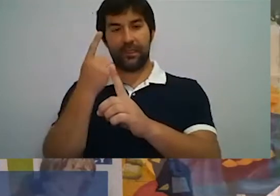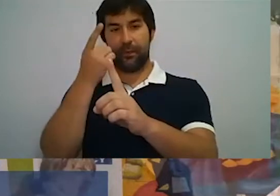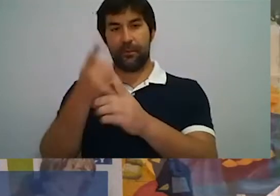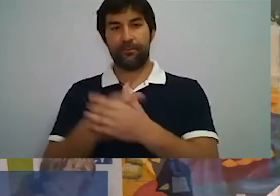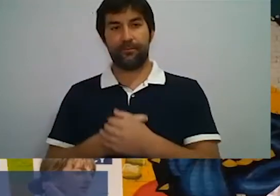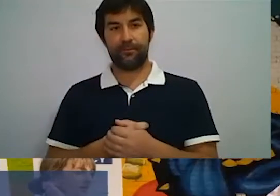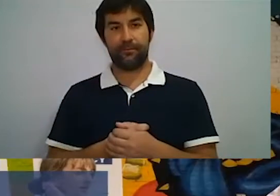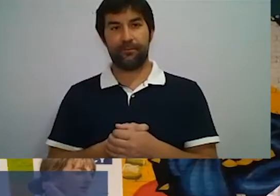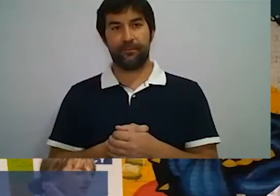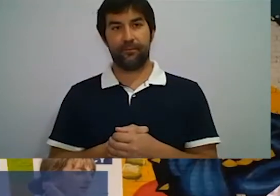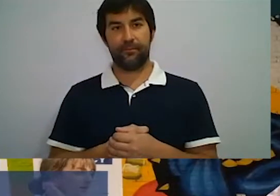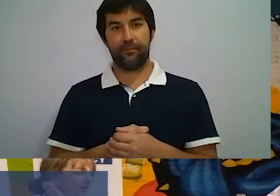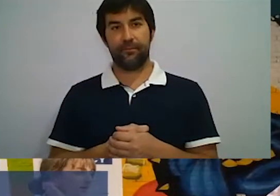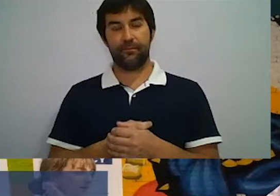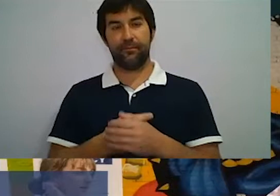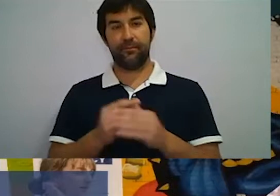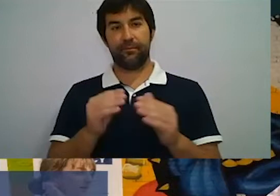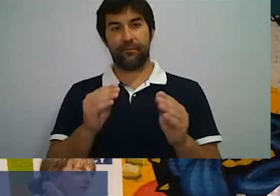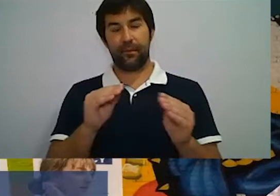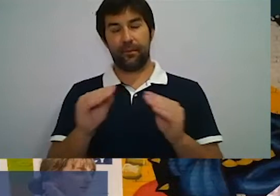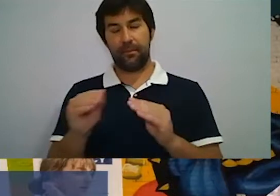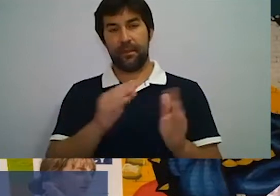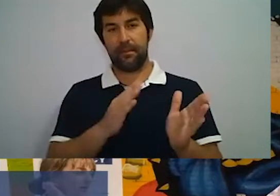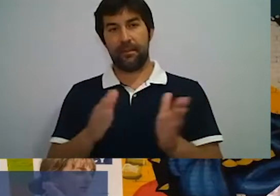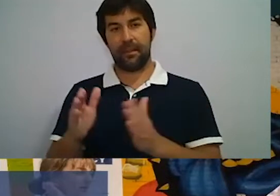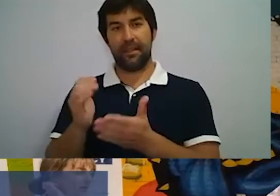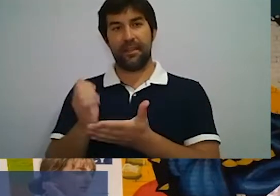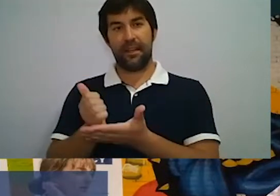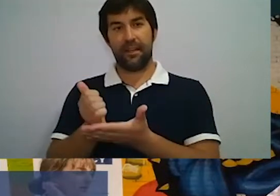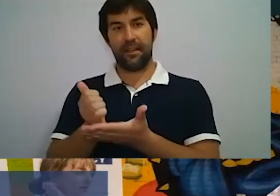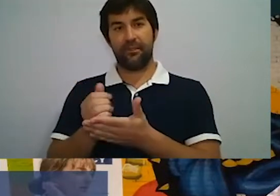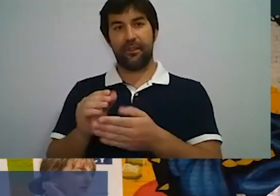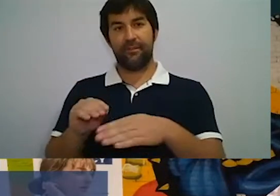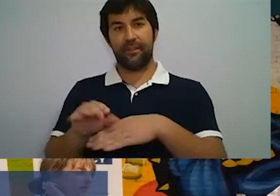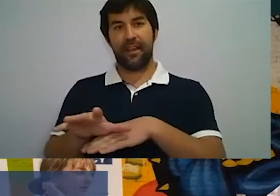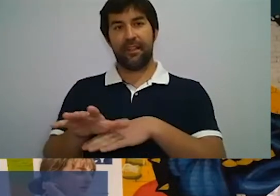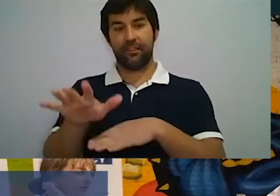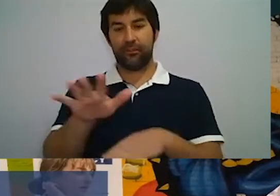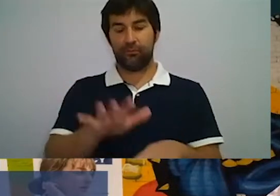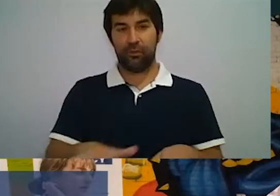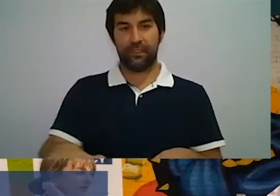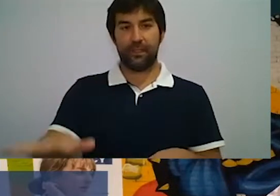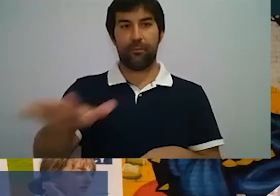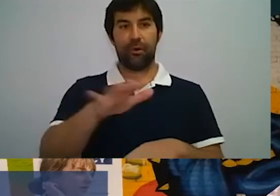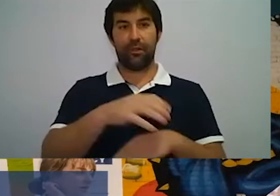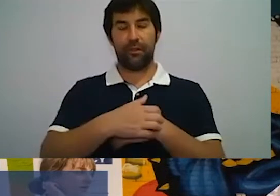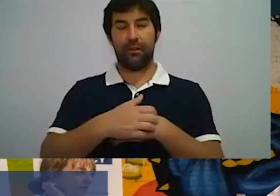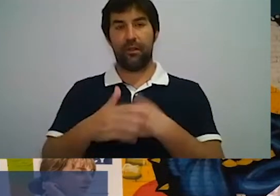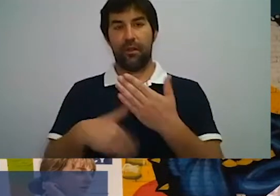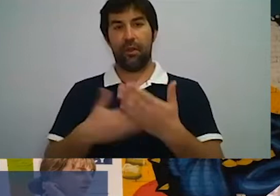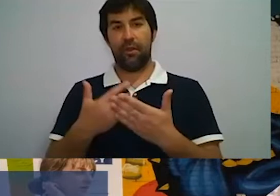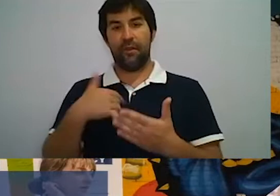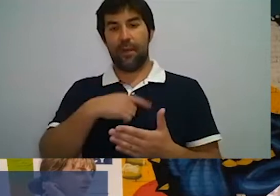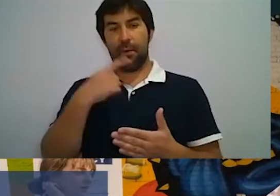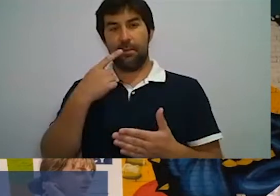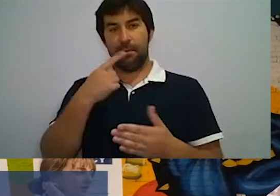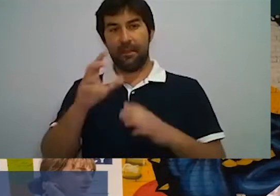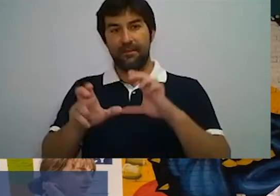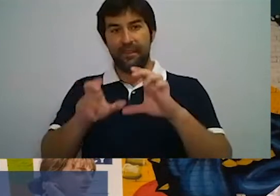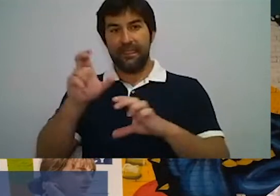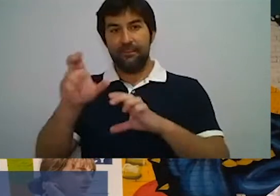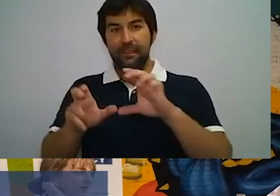And we also share it with departments and city council offices. This is really important because sometimes we get project ideas